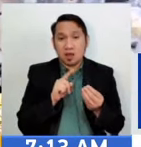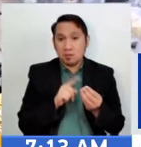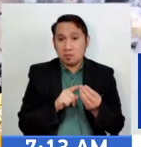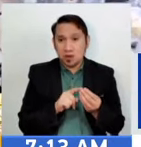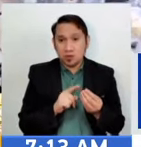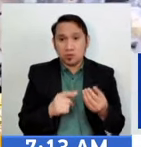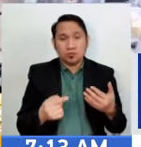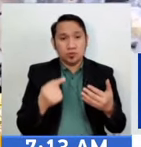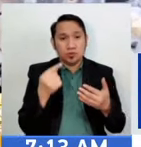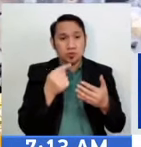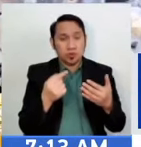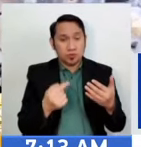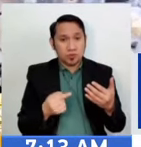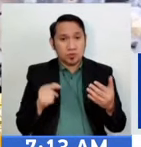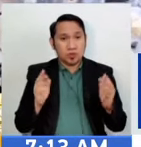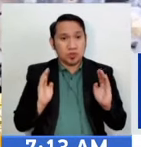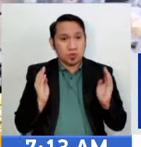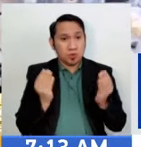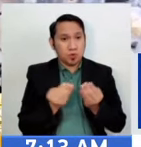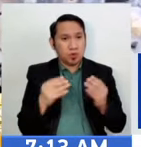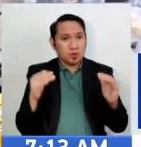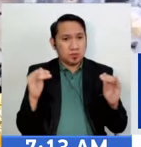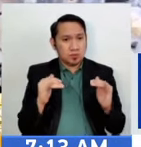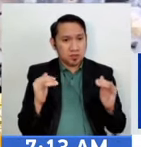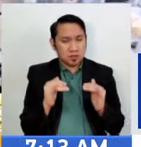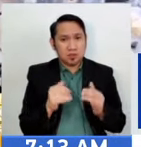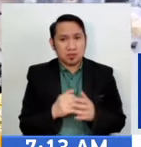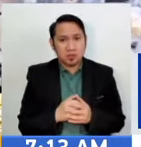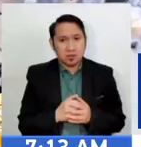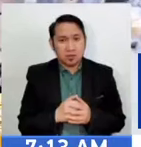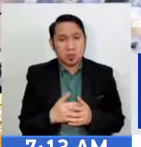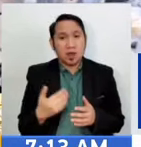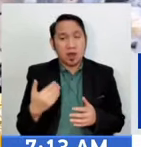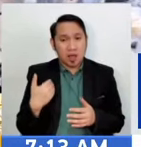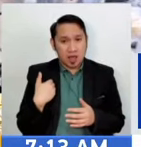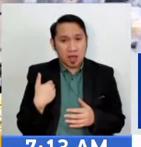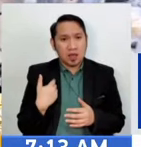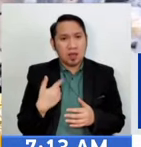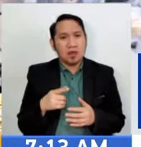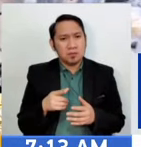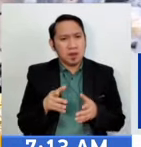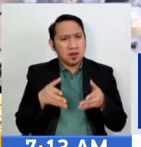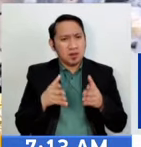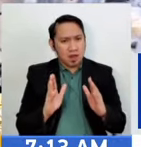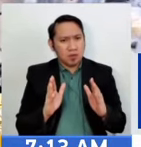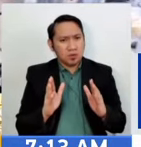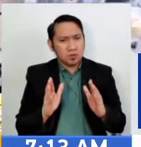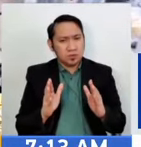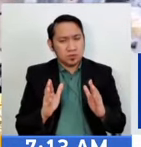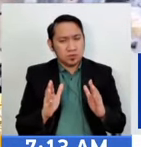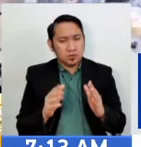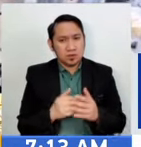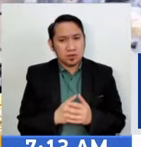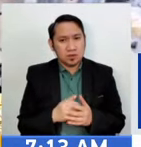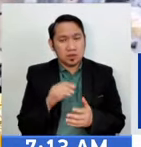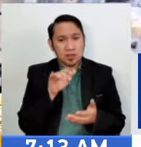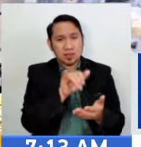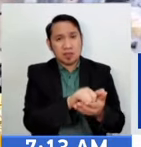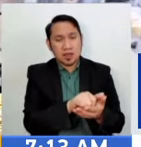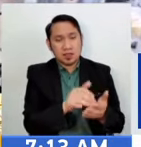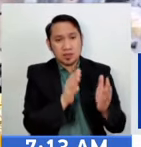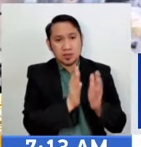of the board meetings, those are actually with official travel. And in fact, that's actually the request of the respective